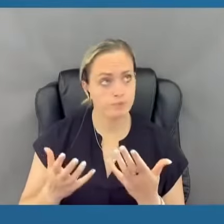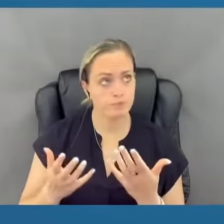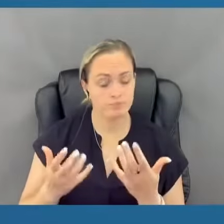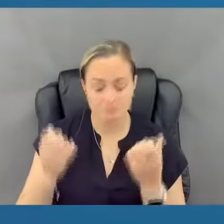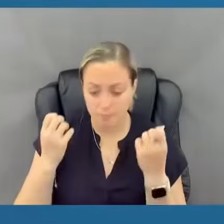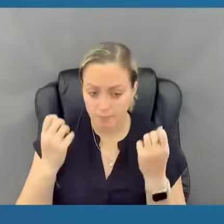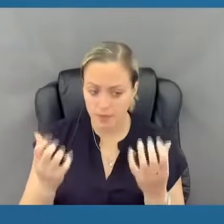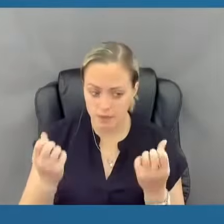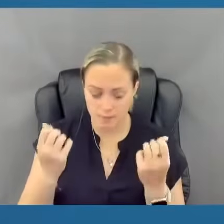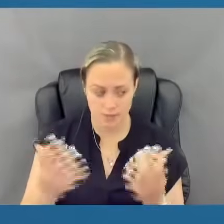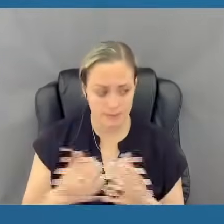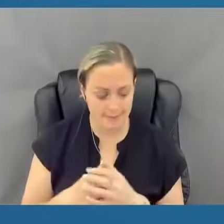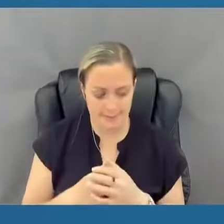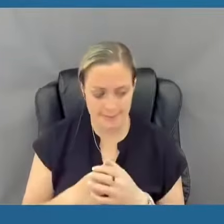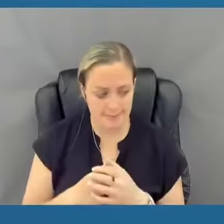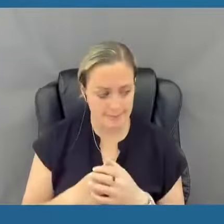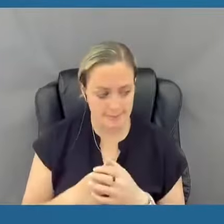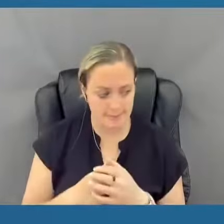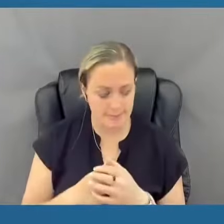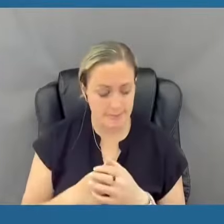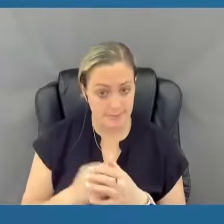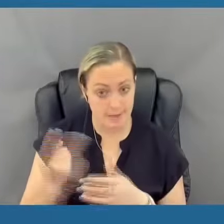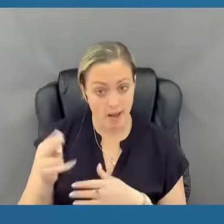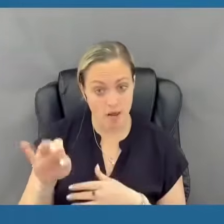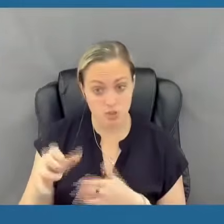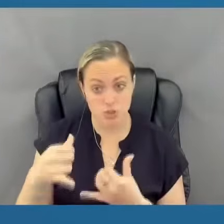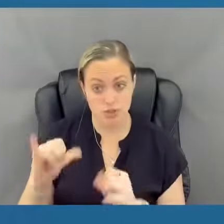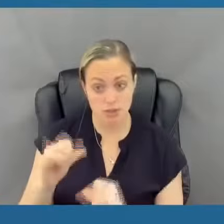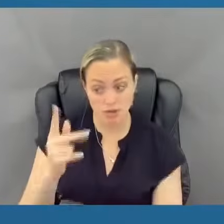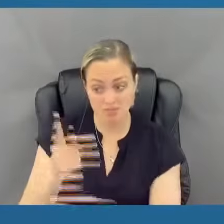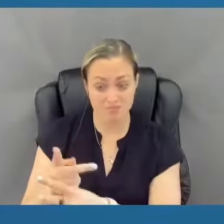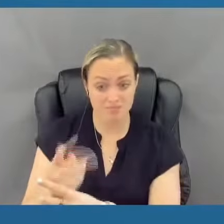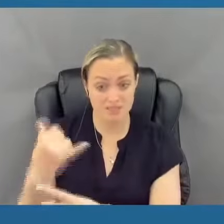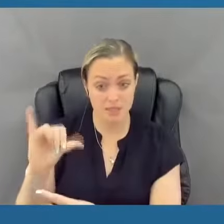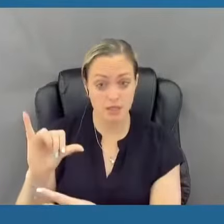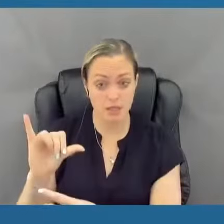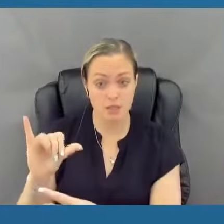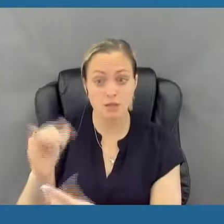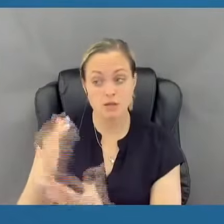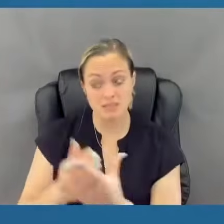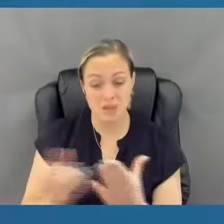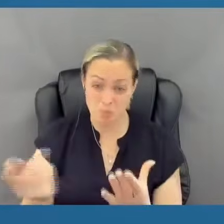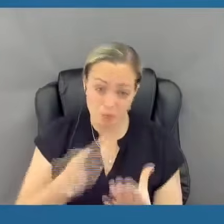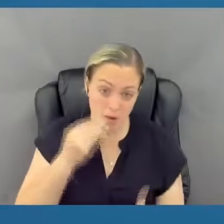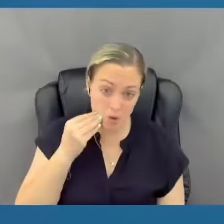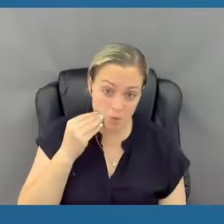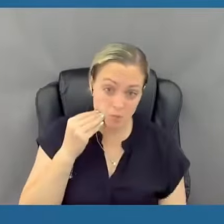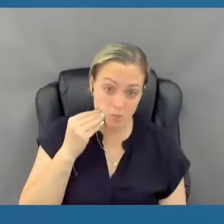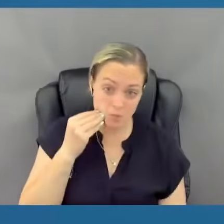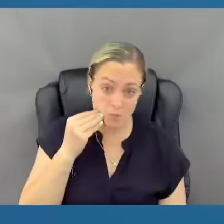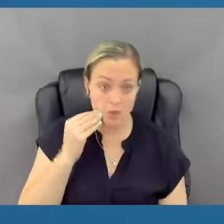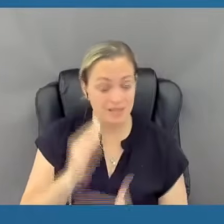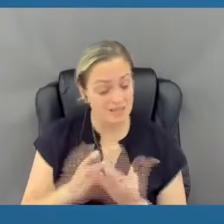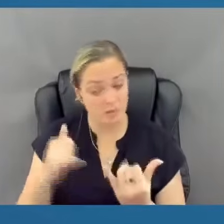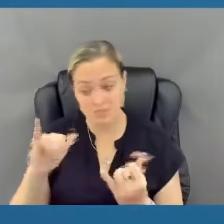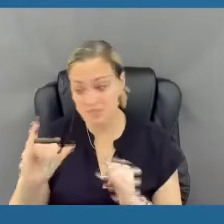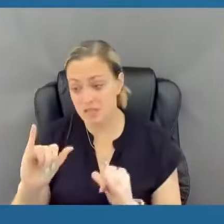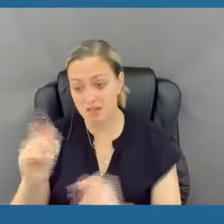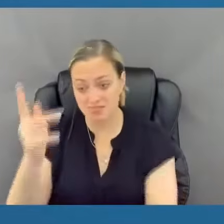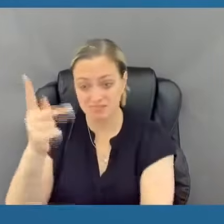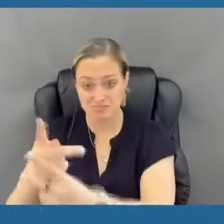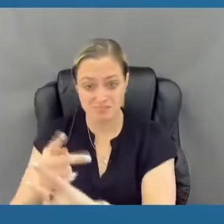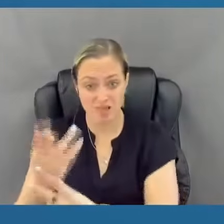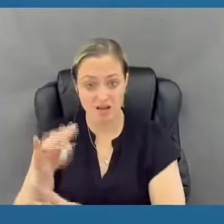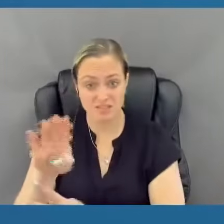many still hostages held captive. Some have come home. Some are still being held